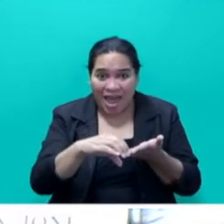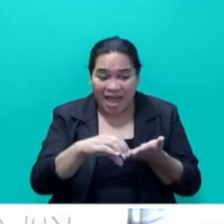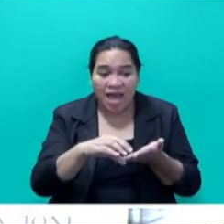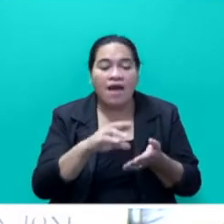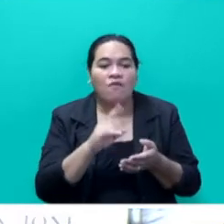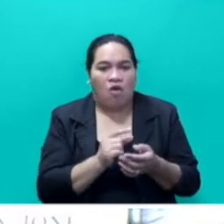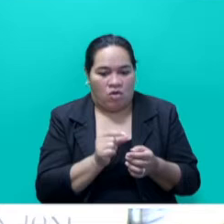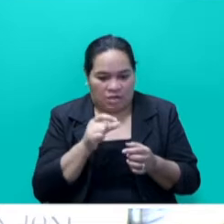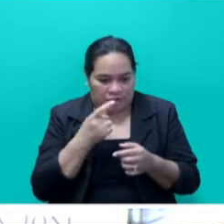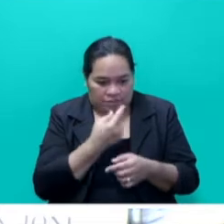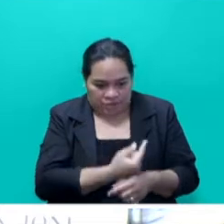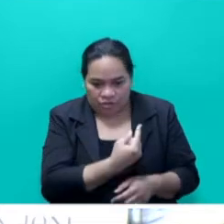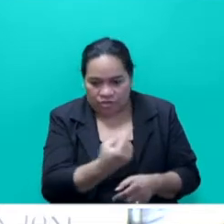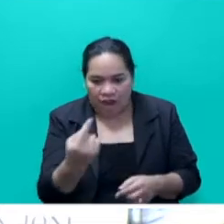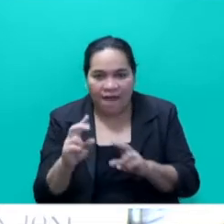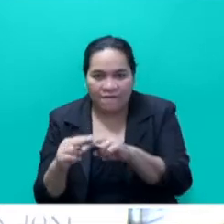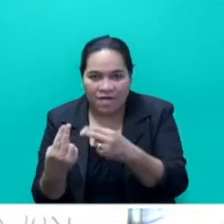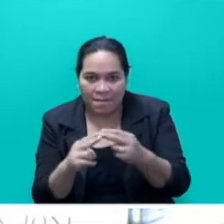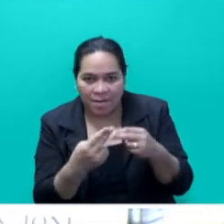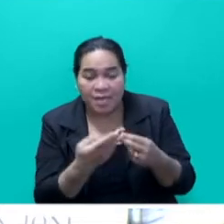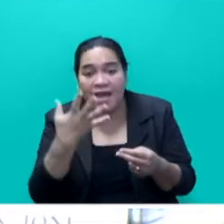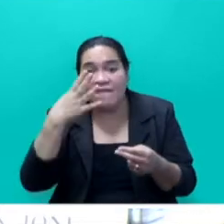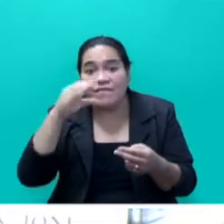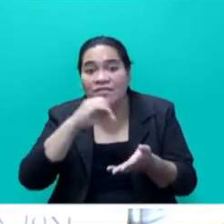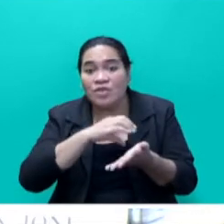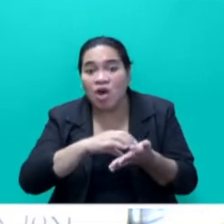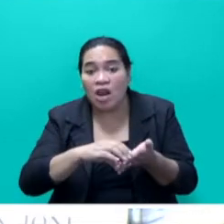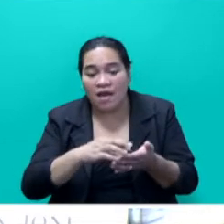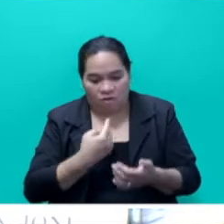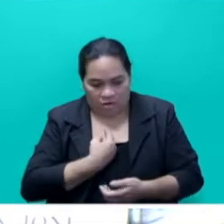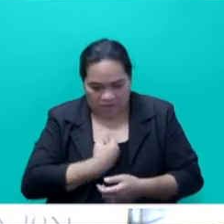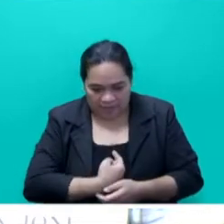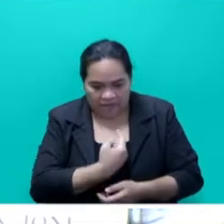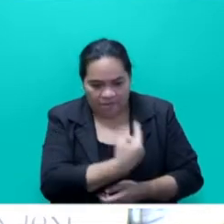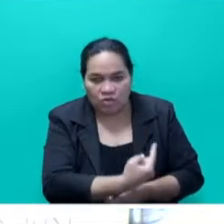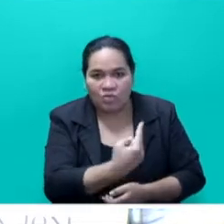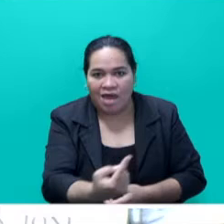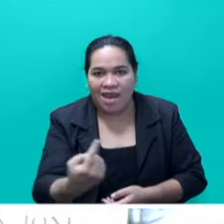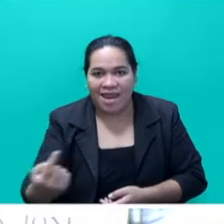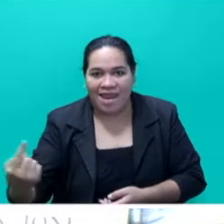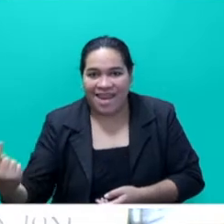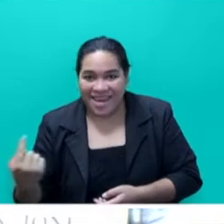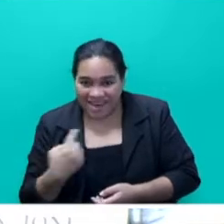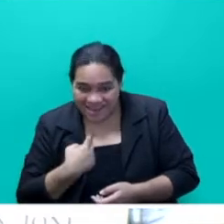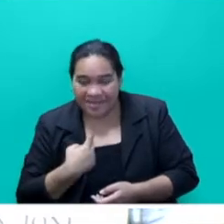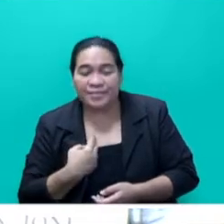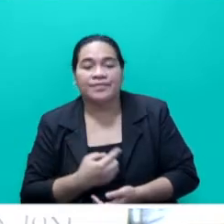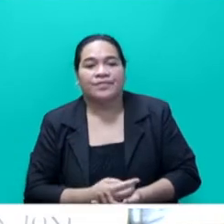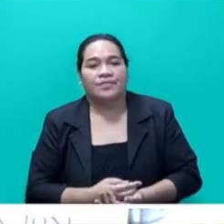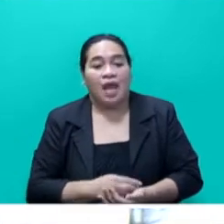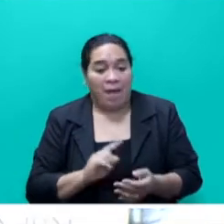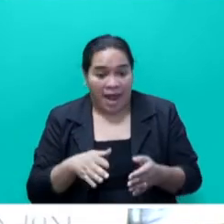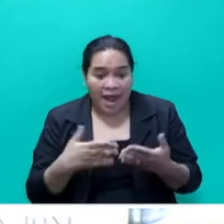per family, and then when we had the $50 rollout, it was per individual. And Mr. Speaker, sir, of course, this time